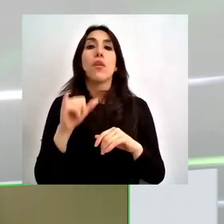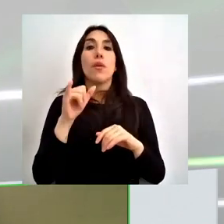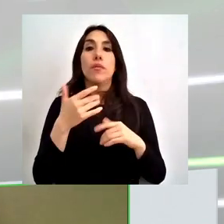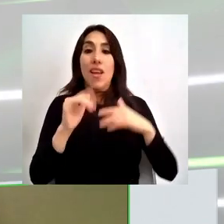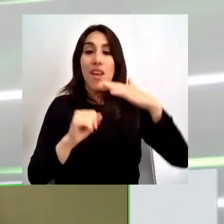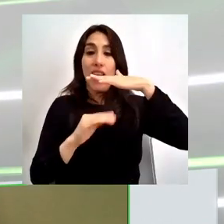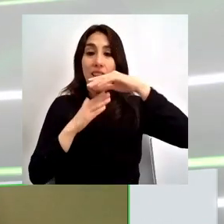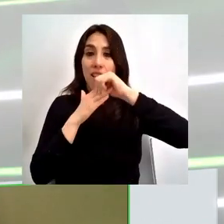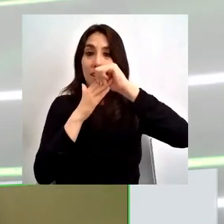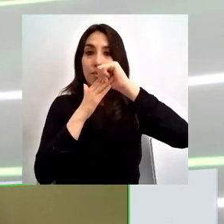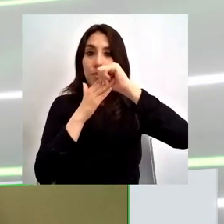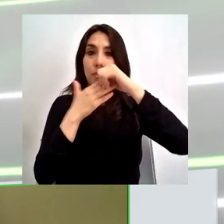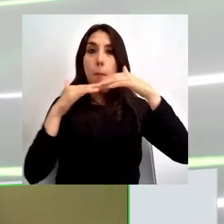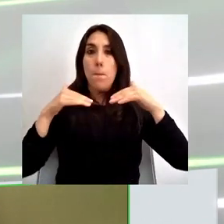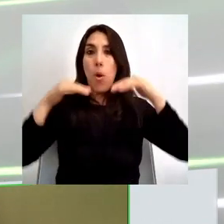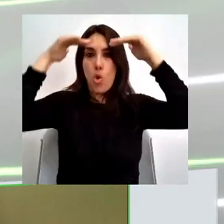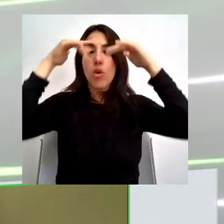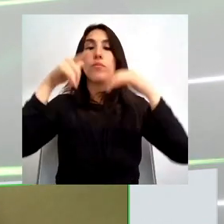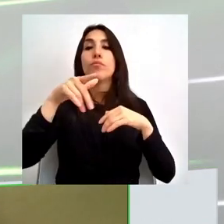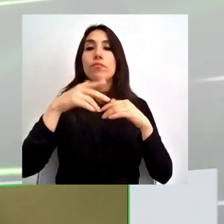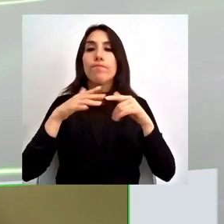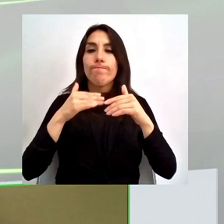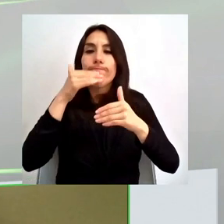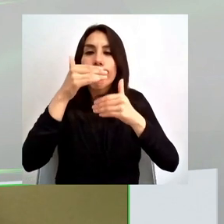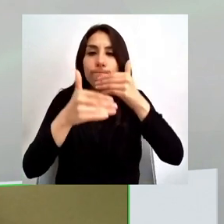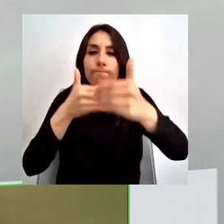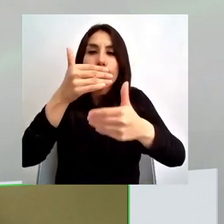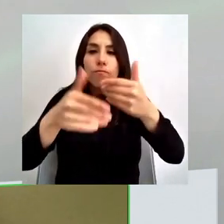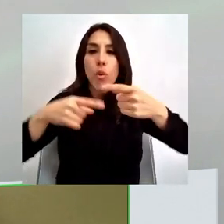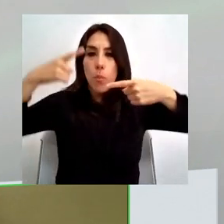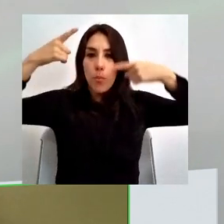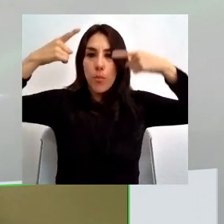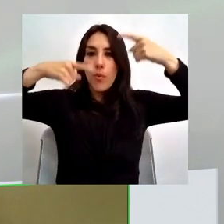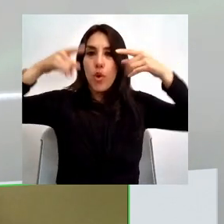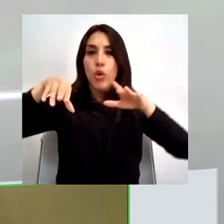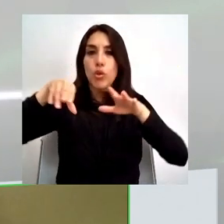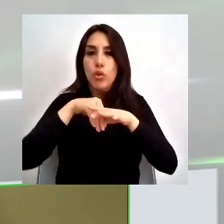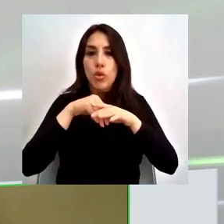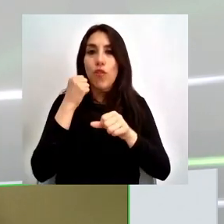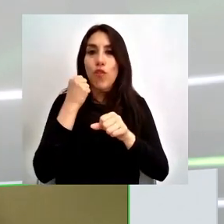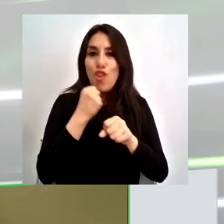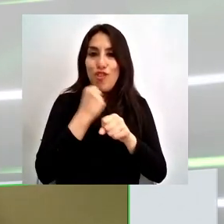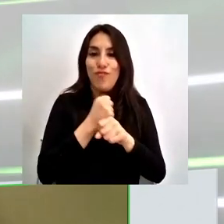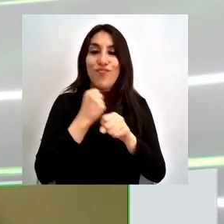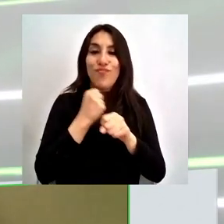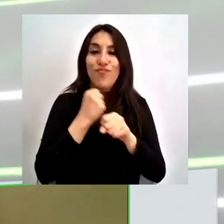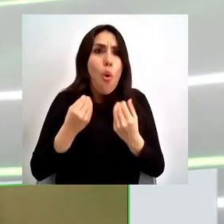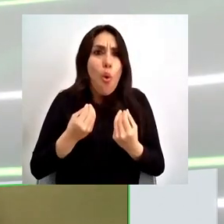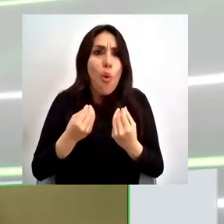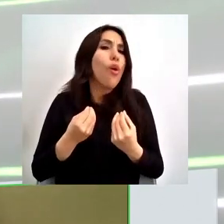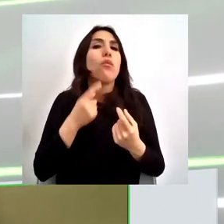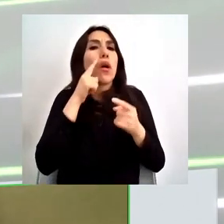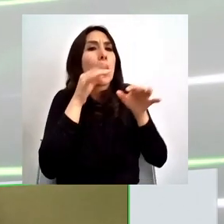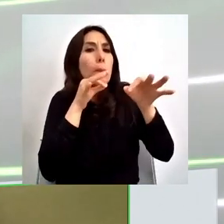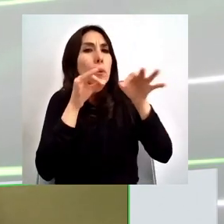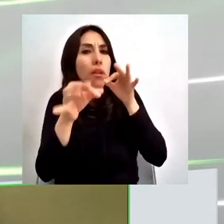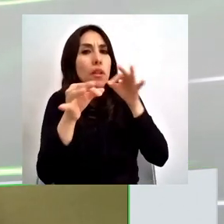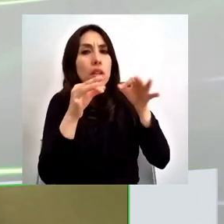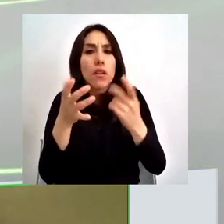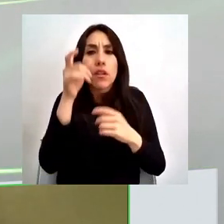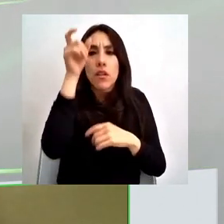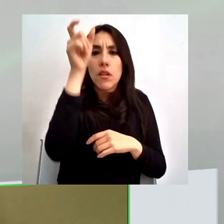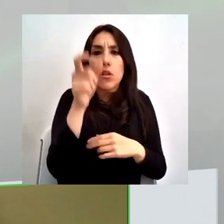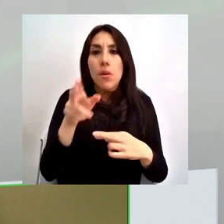encourage legislators and authorities to take a step beyond labor inclusion policies? And how do you suggest that decision makers